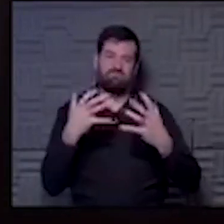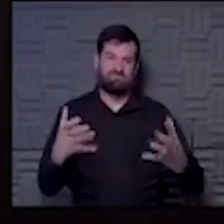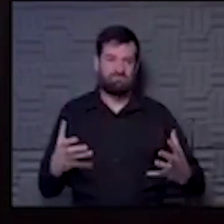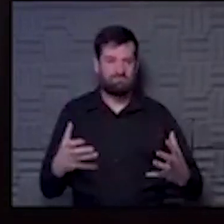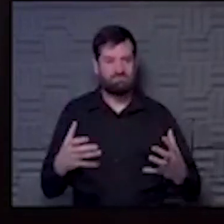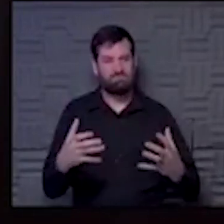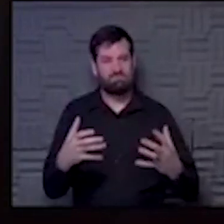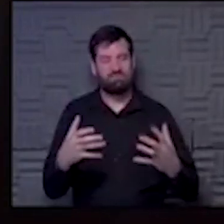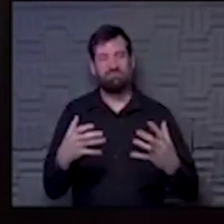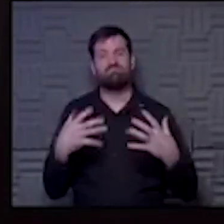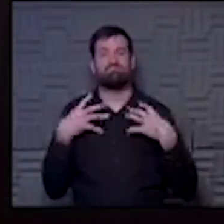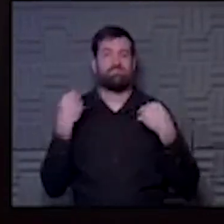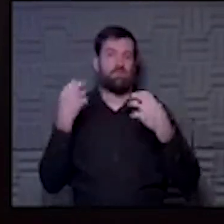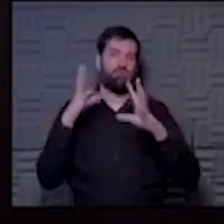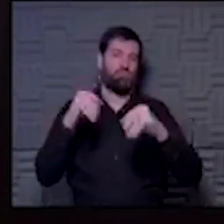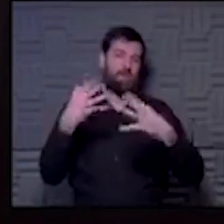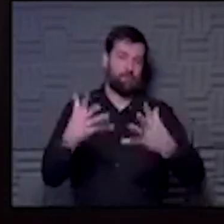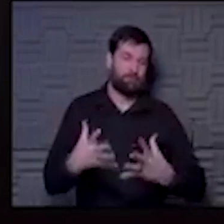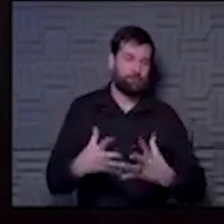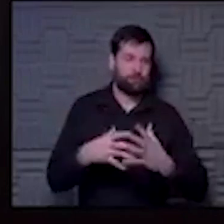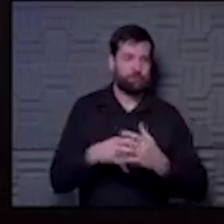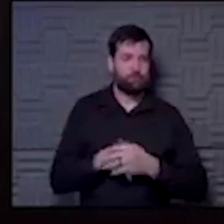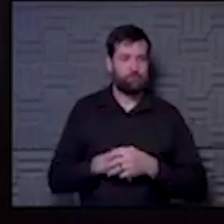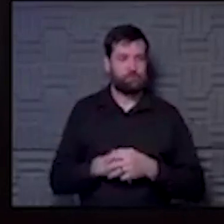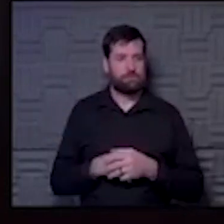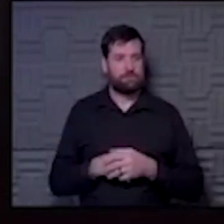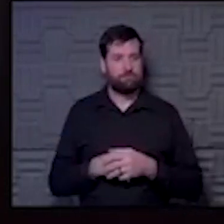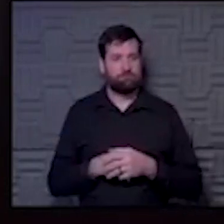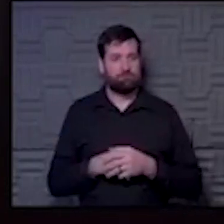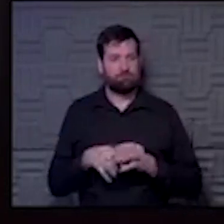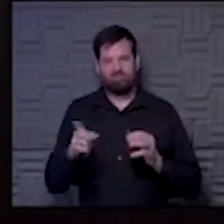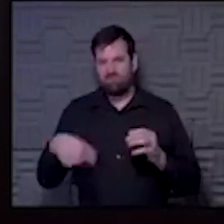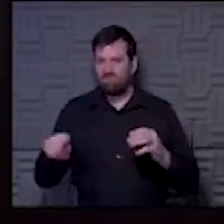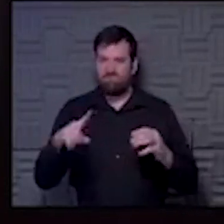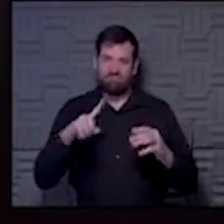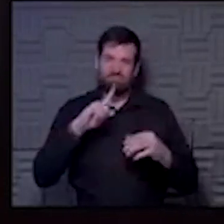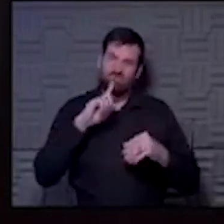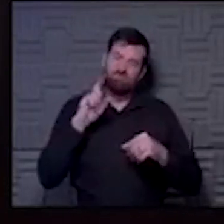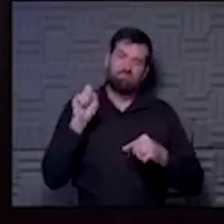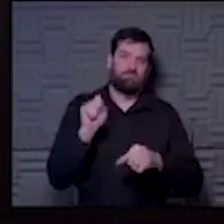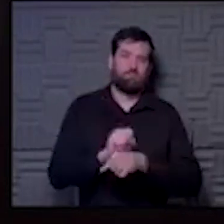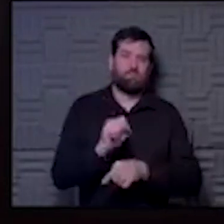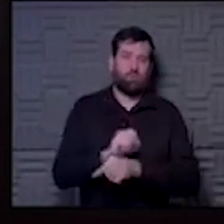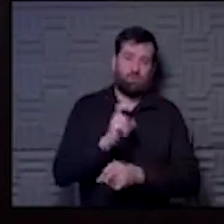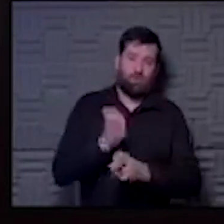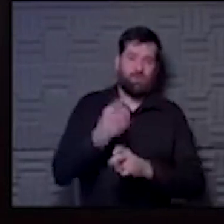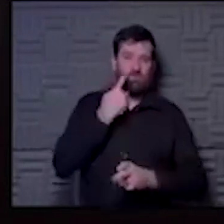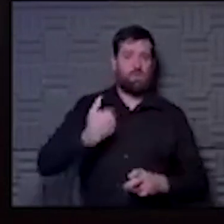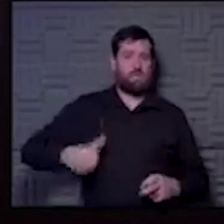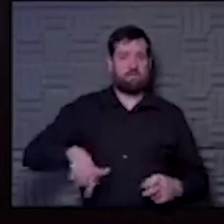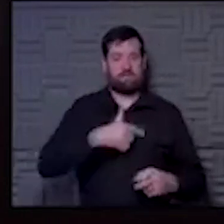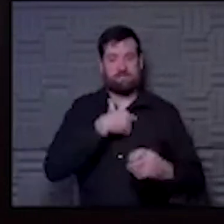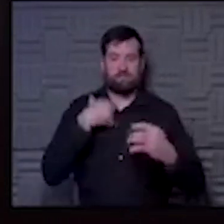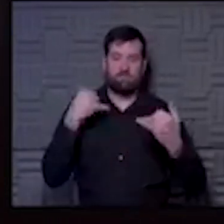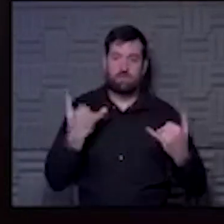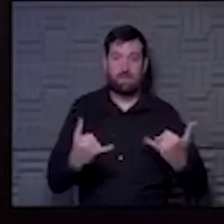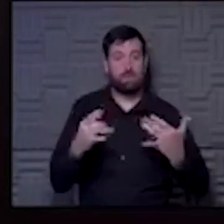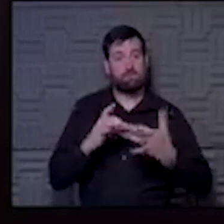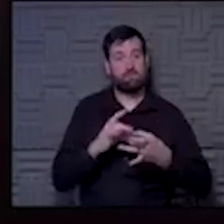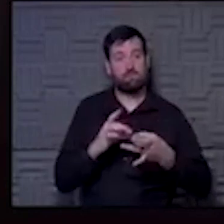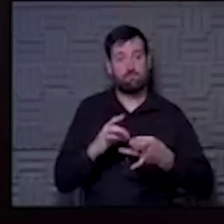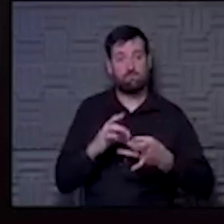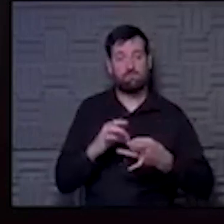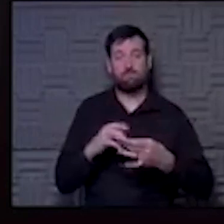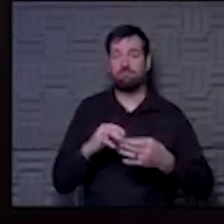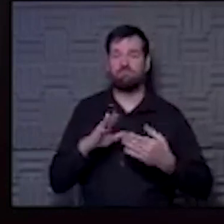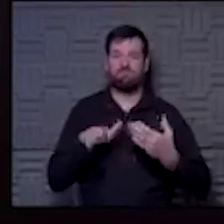the health providers. You guys have been working hard for us, and now, like Ed said, I hope that